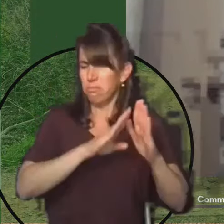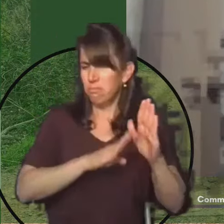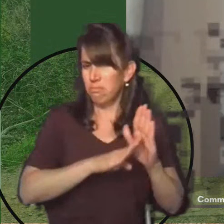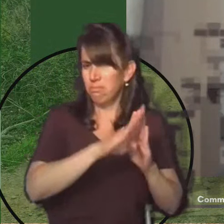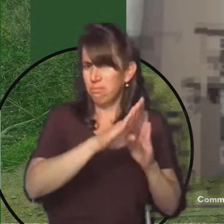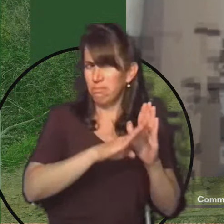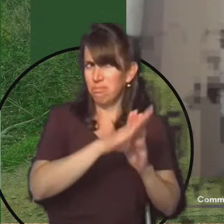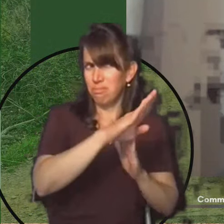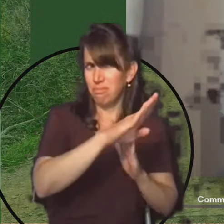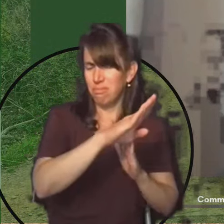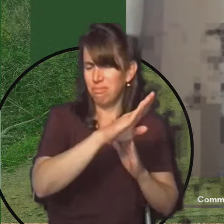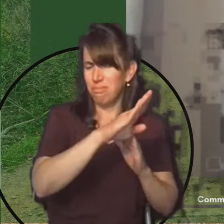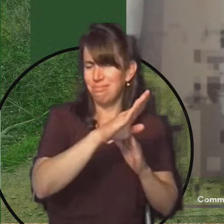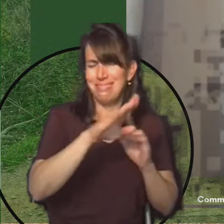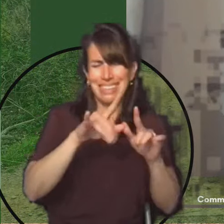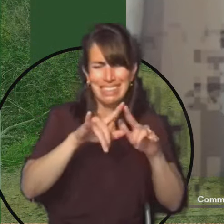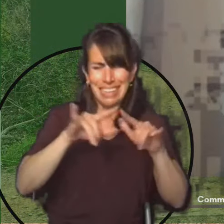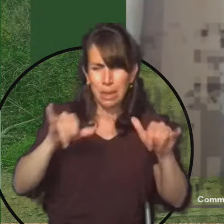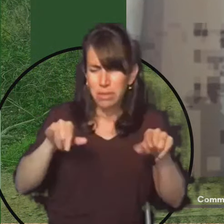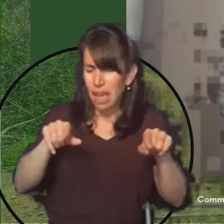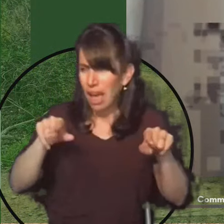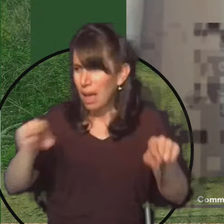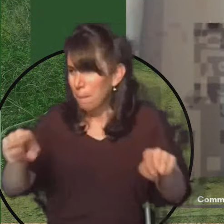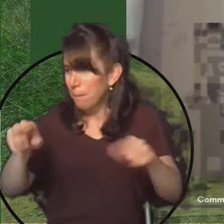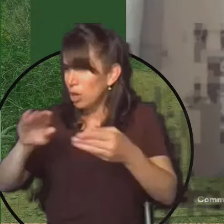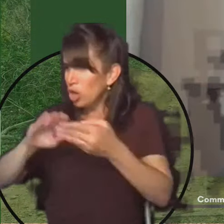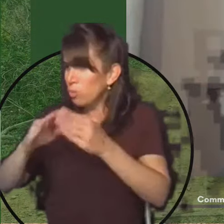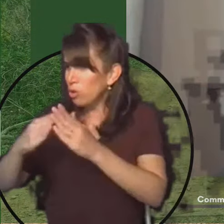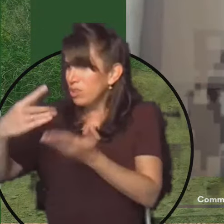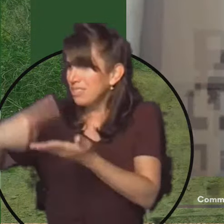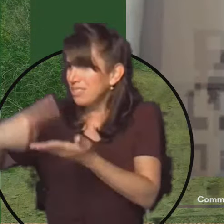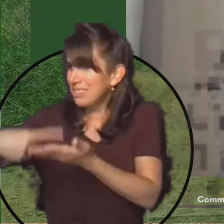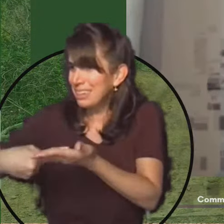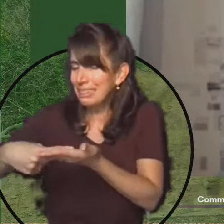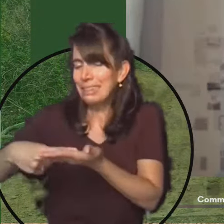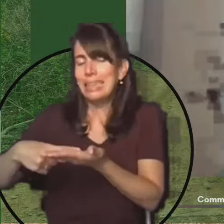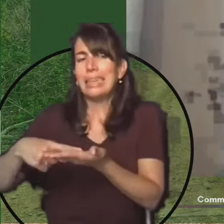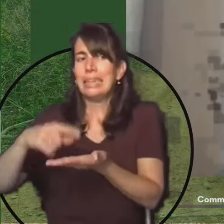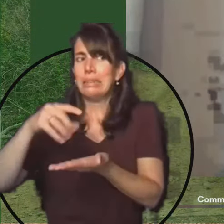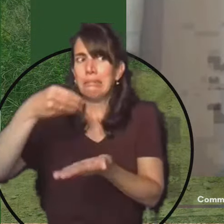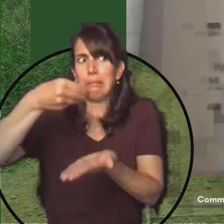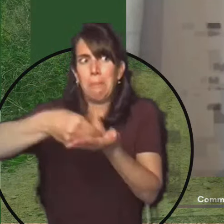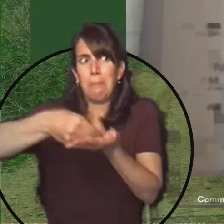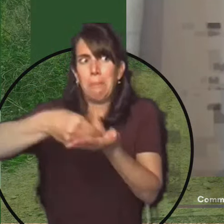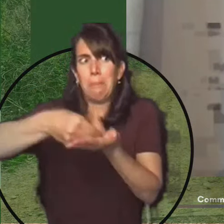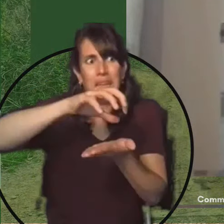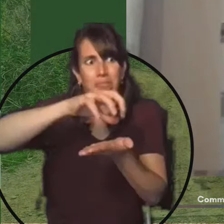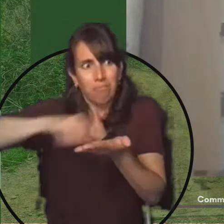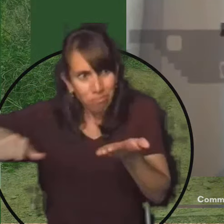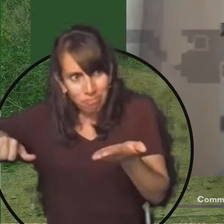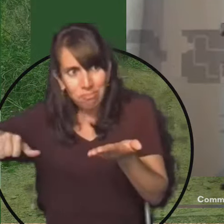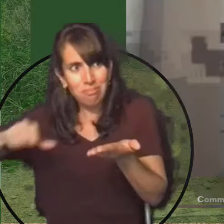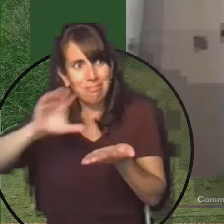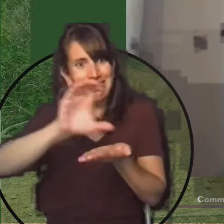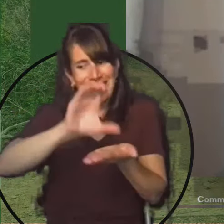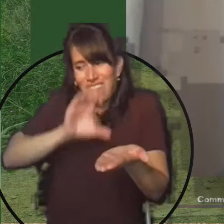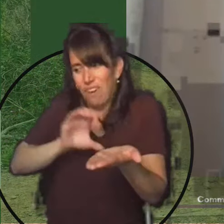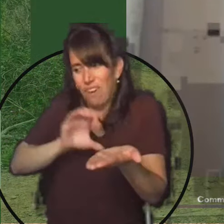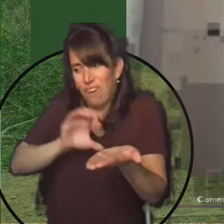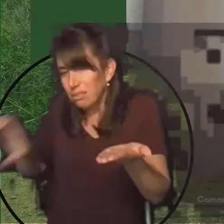finding alternatives to public safety, abolition of the police, defunding of police, Atlanta decided to double